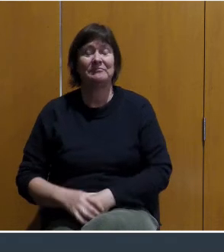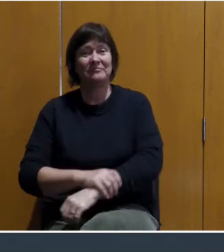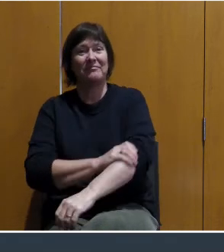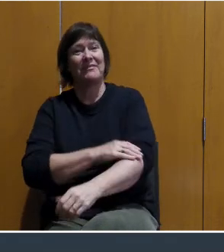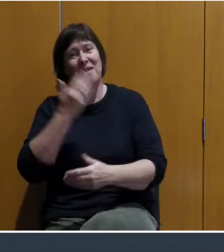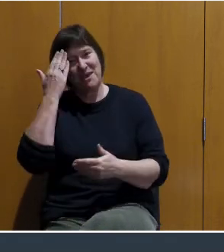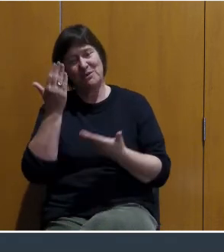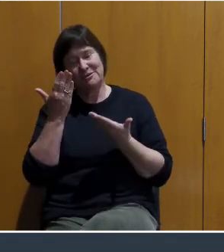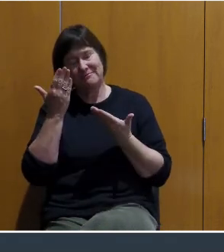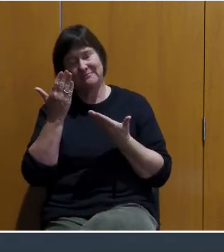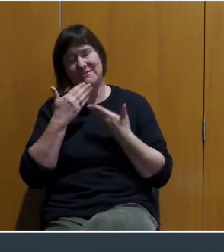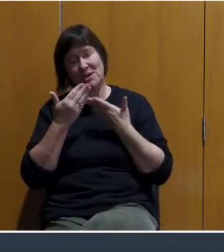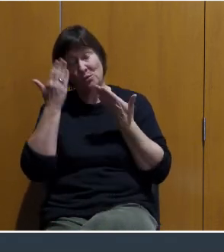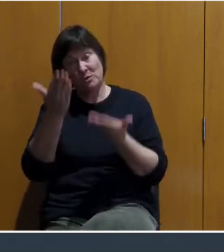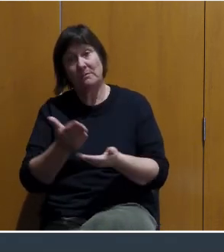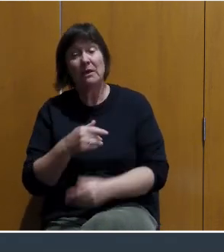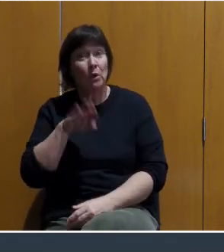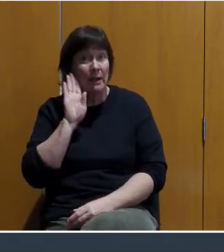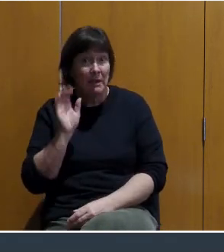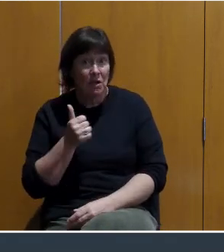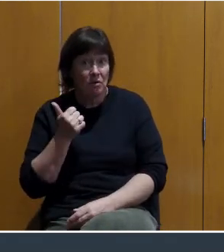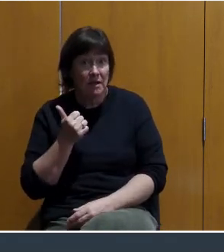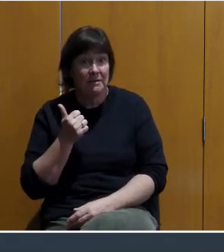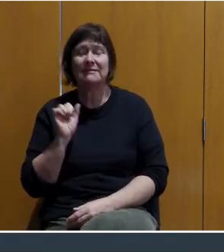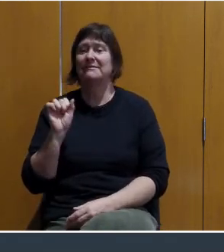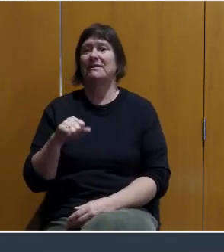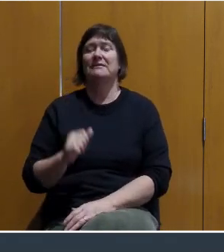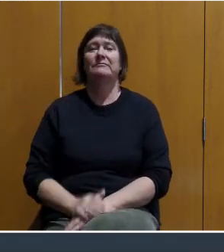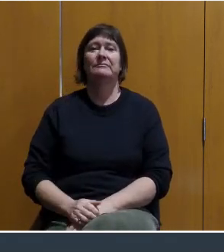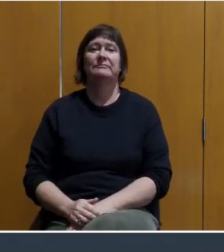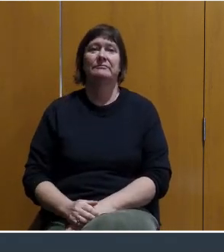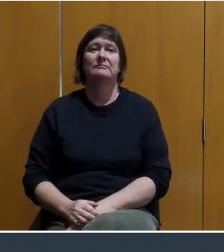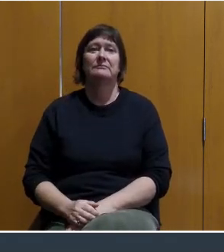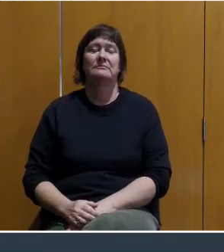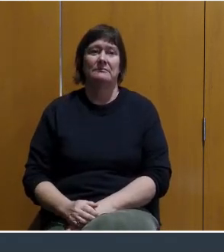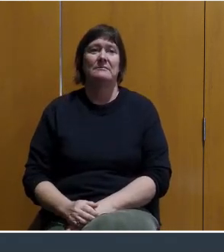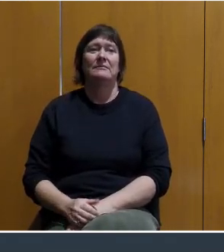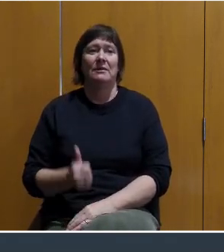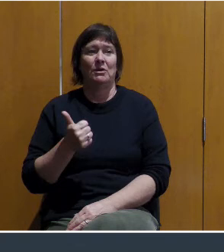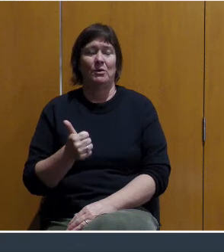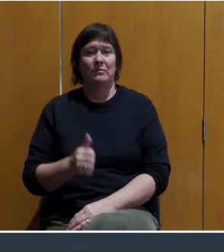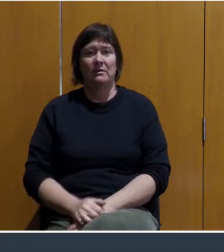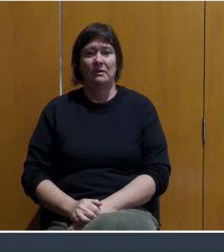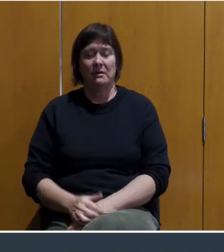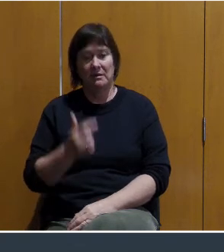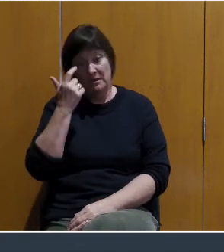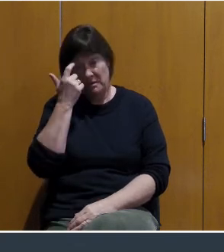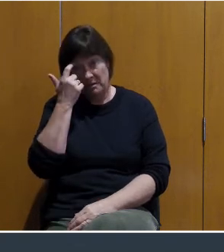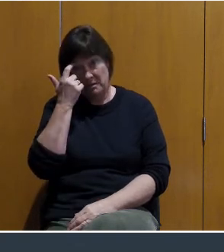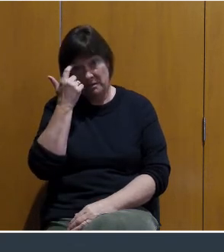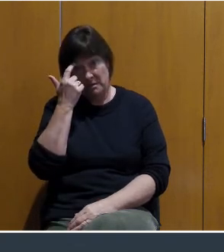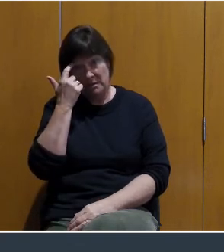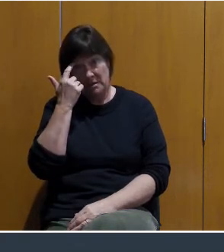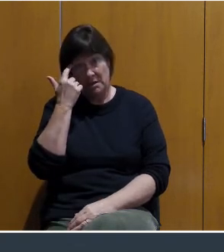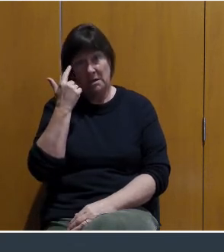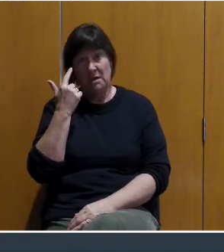Thank you, Your Worship. Can you hear me okay on this one? We can. Oh, cool. Thanks. Look, I'll just be